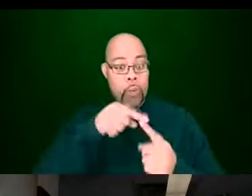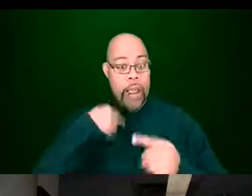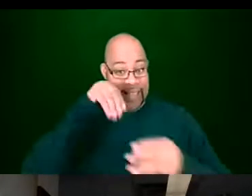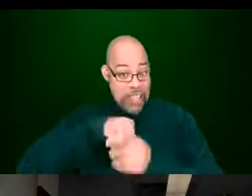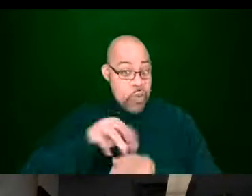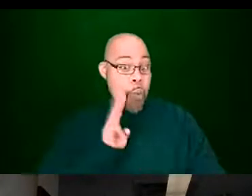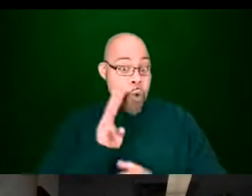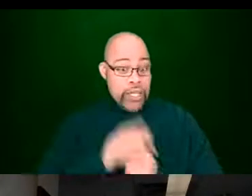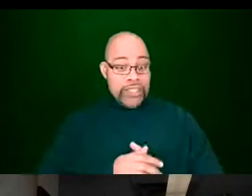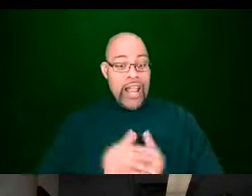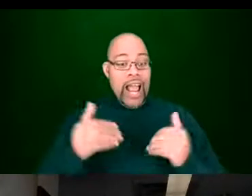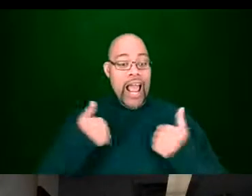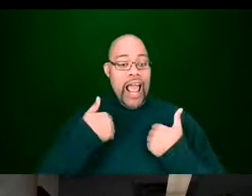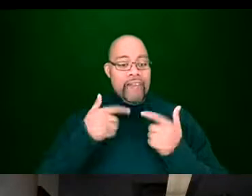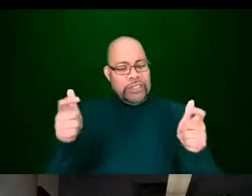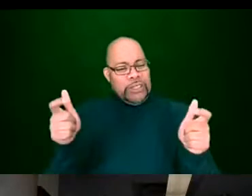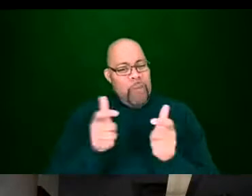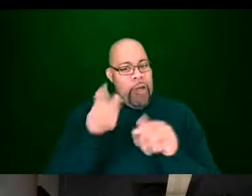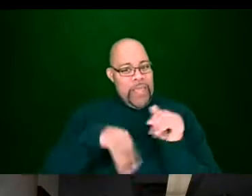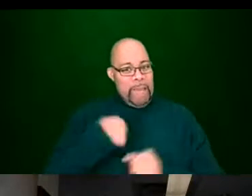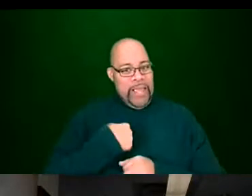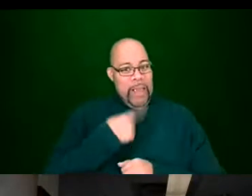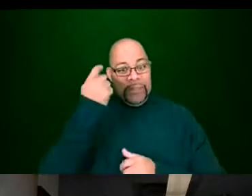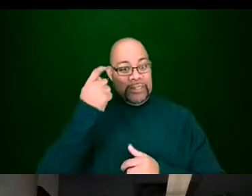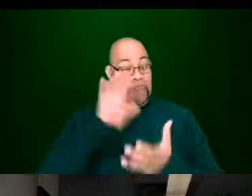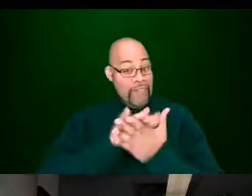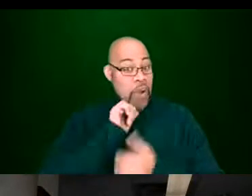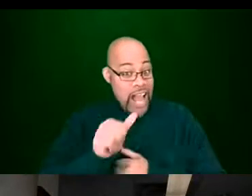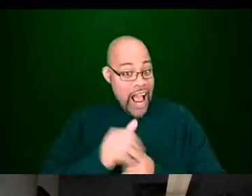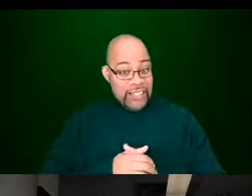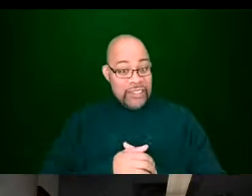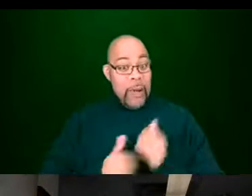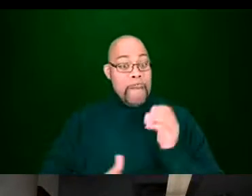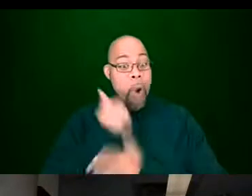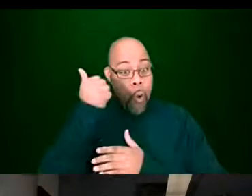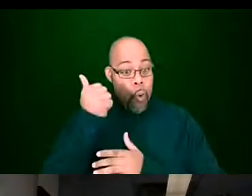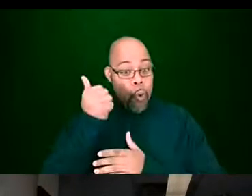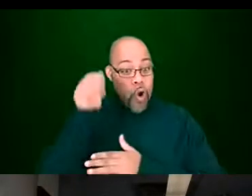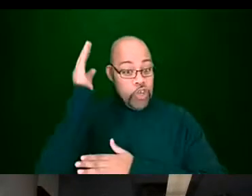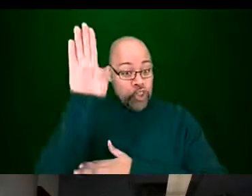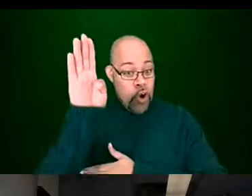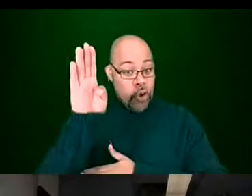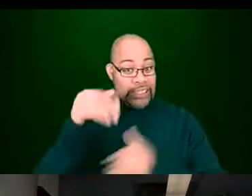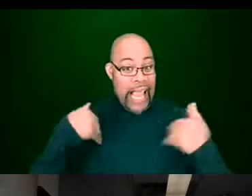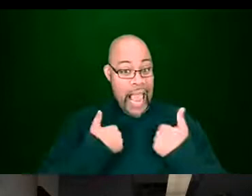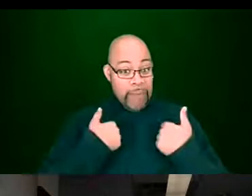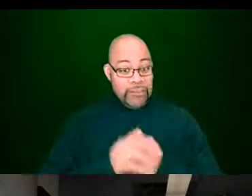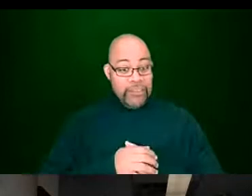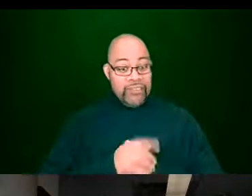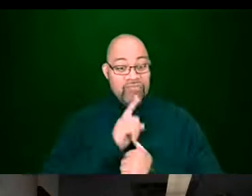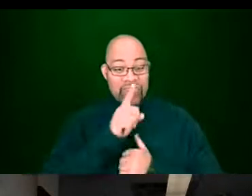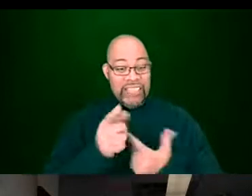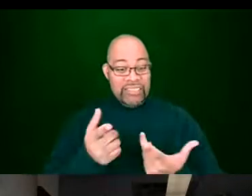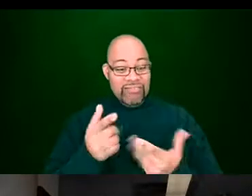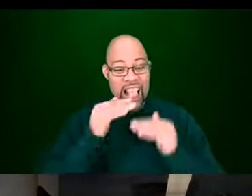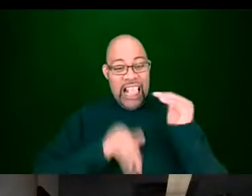the water have been smaller than me. Because believe it or not, most shark species are,